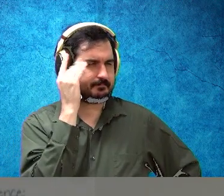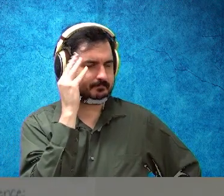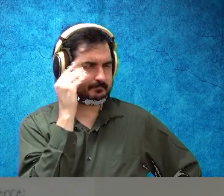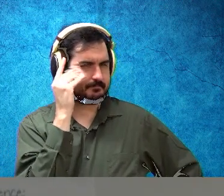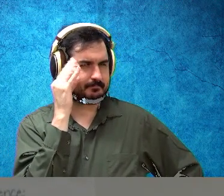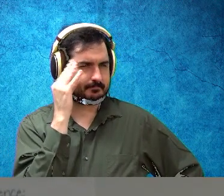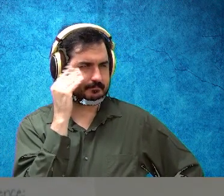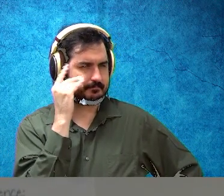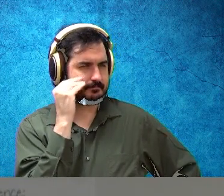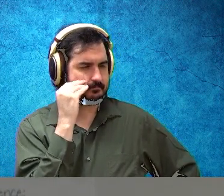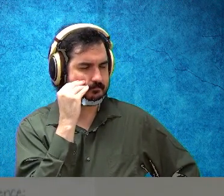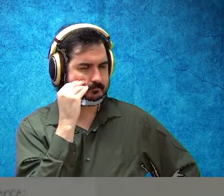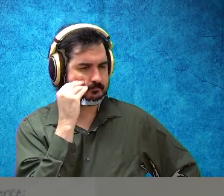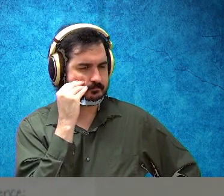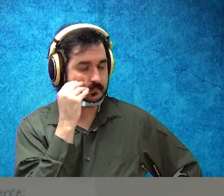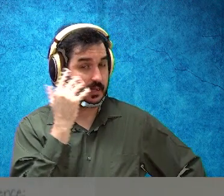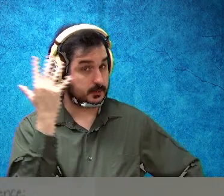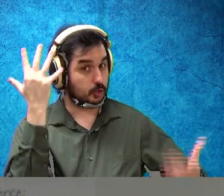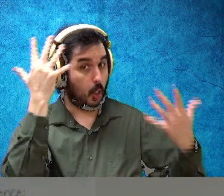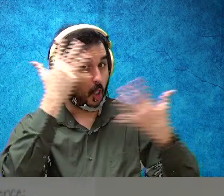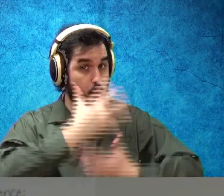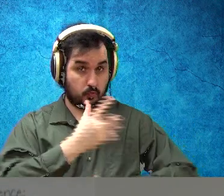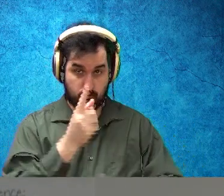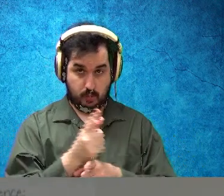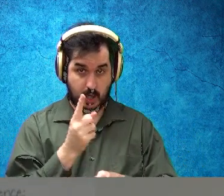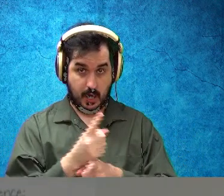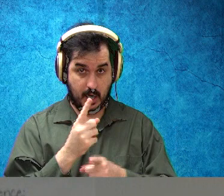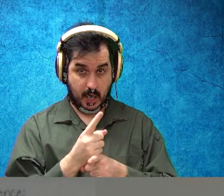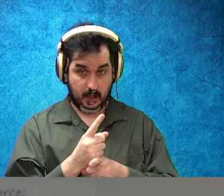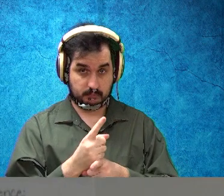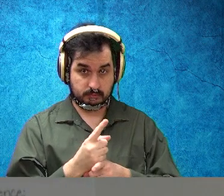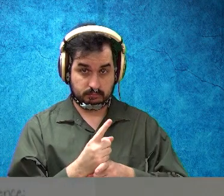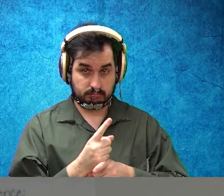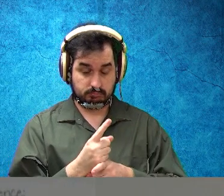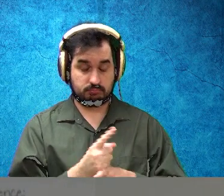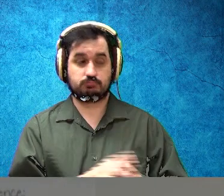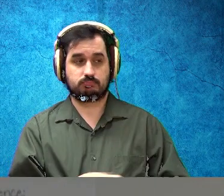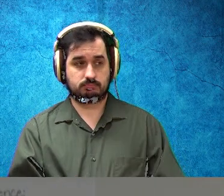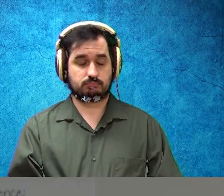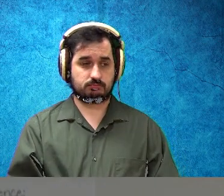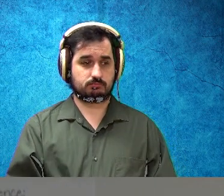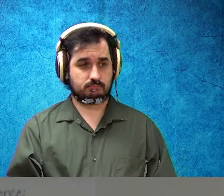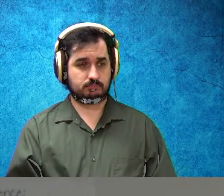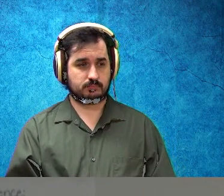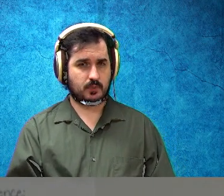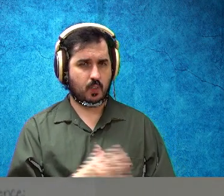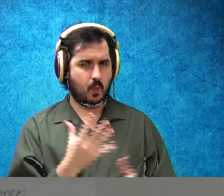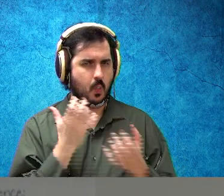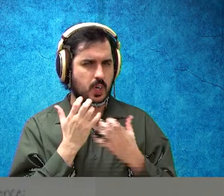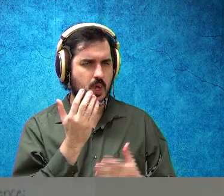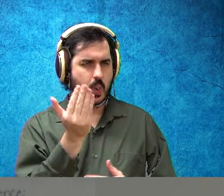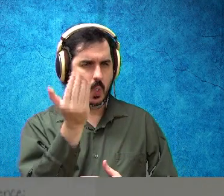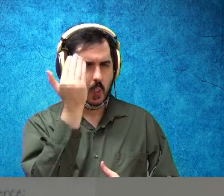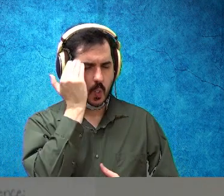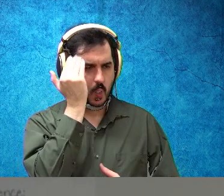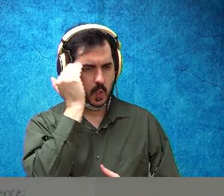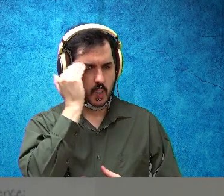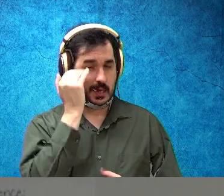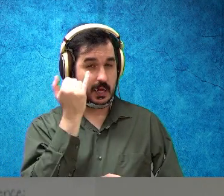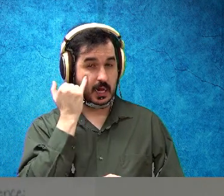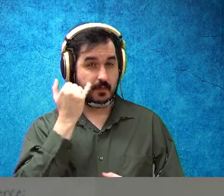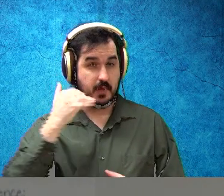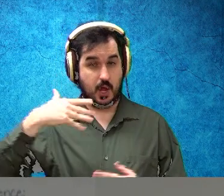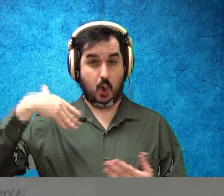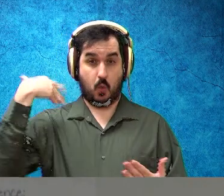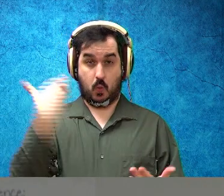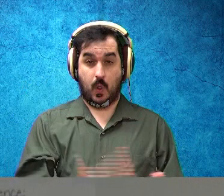it's dark, okay, and it's surrounding him. He wants to know if they're at the